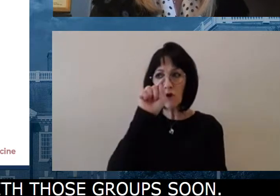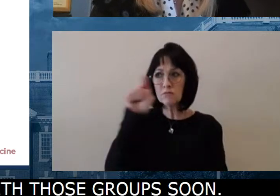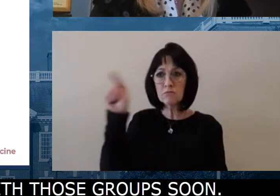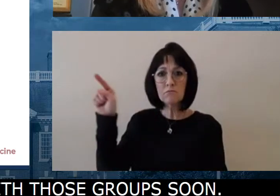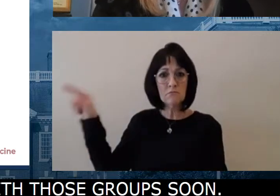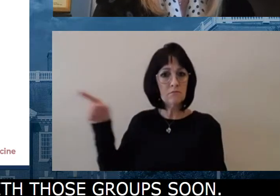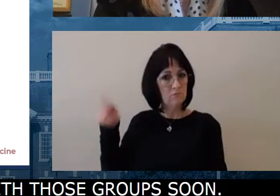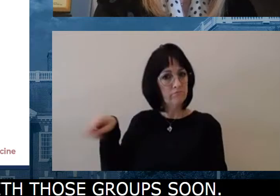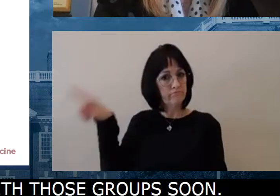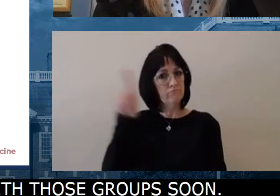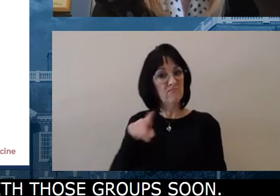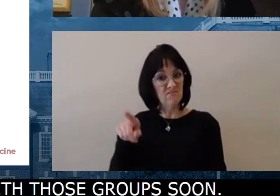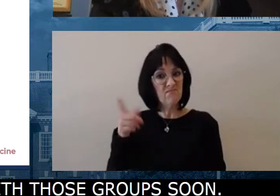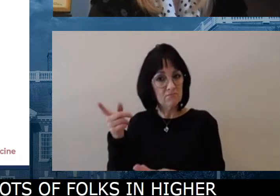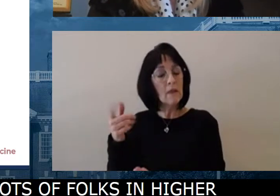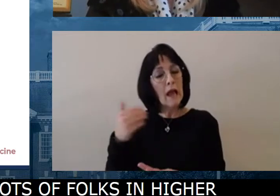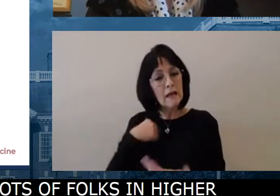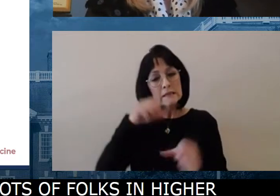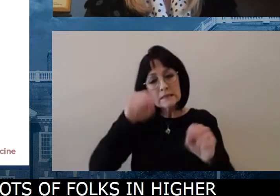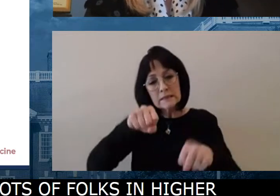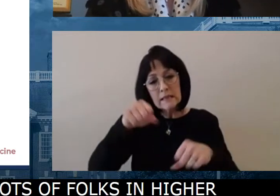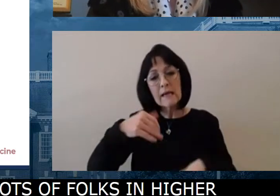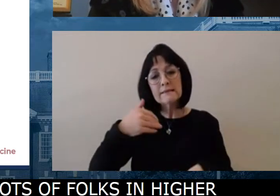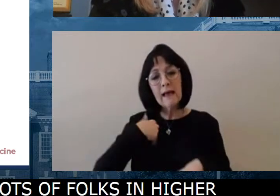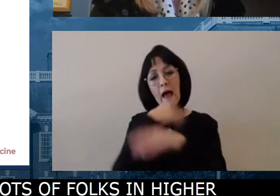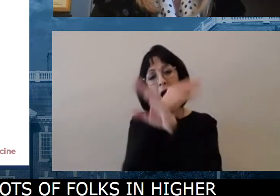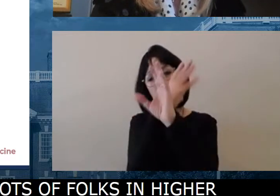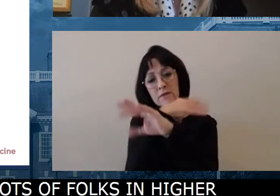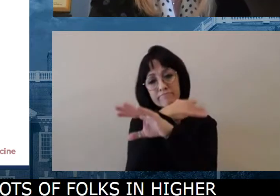doing face-to-face learning or who work